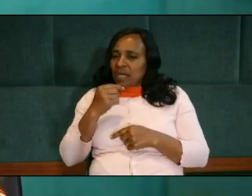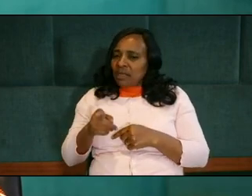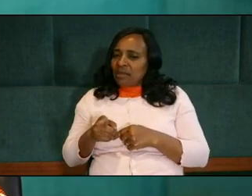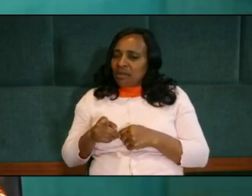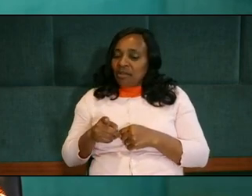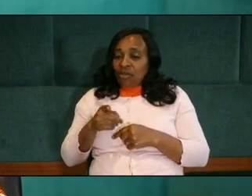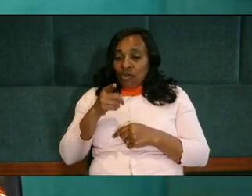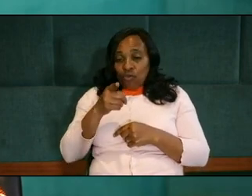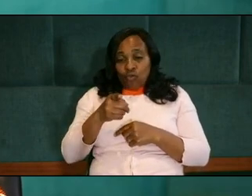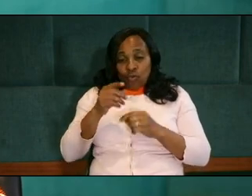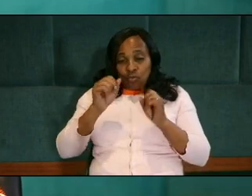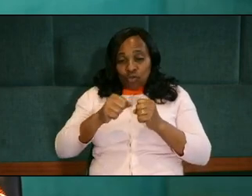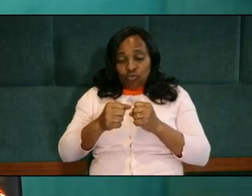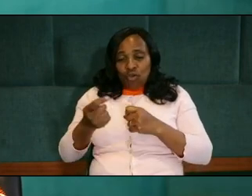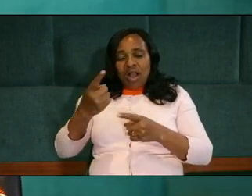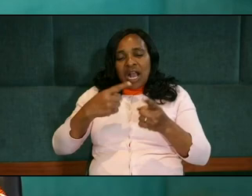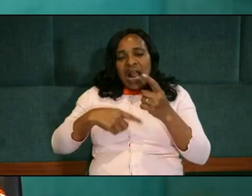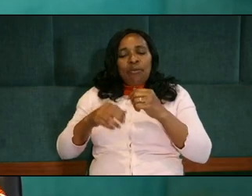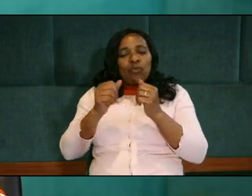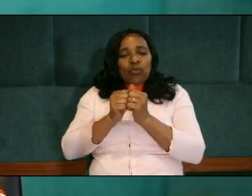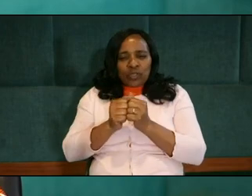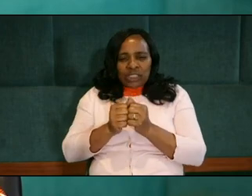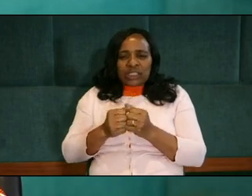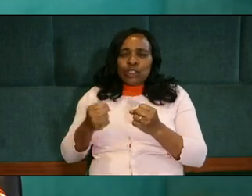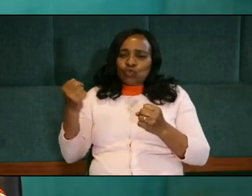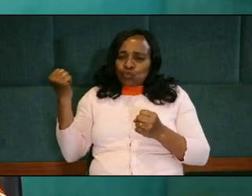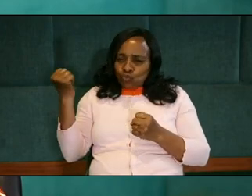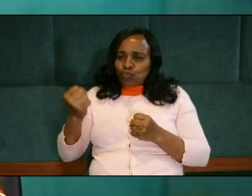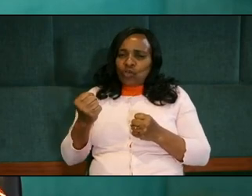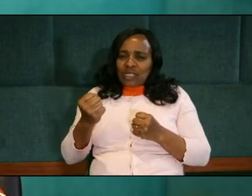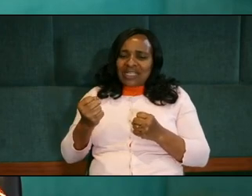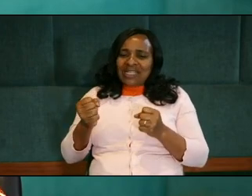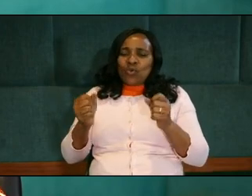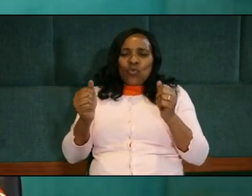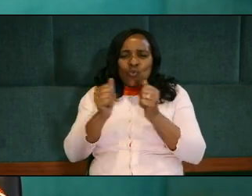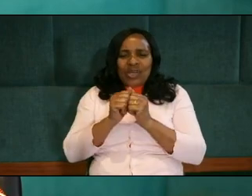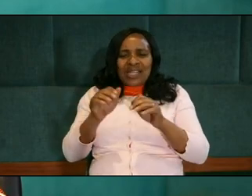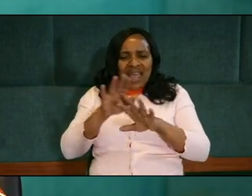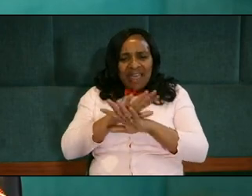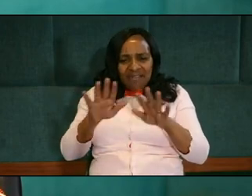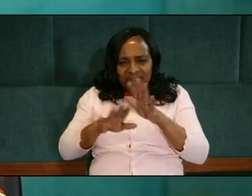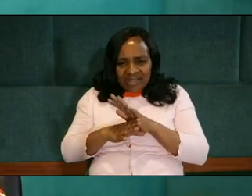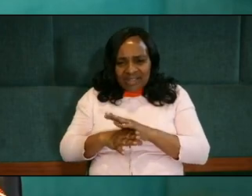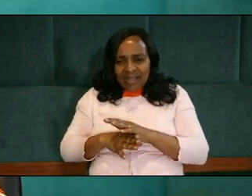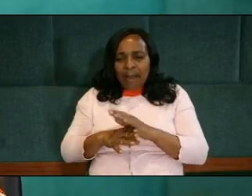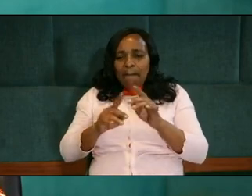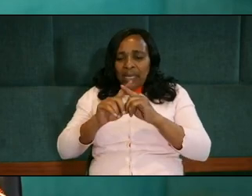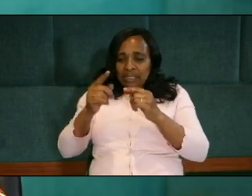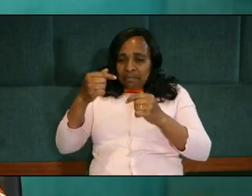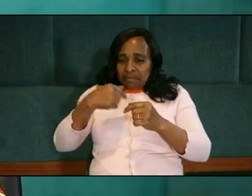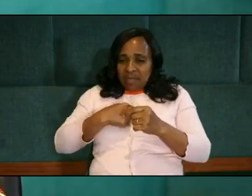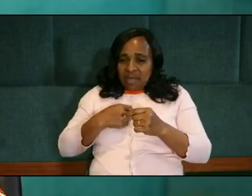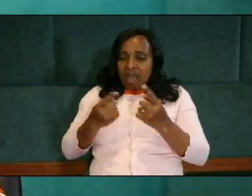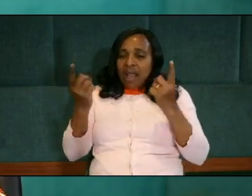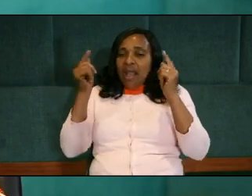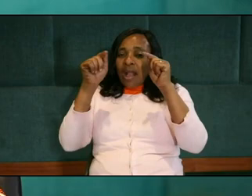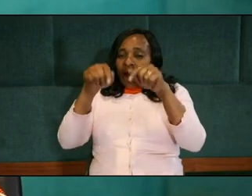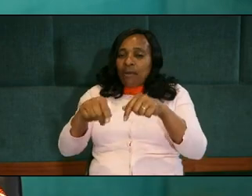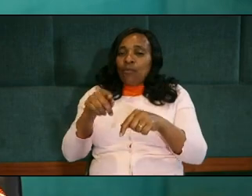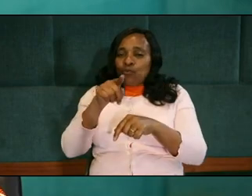you might come to me with sword and spear and javelin, but I come to you in the name of the Lord. And